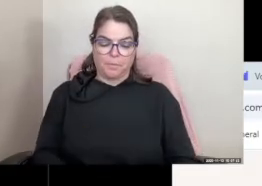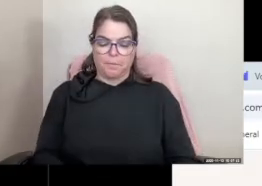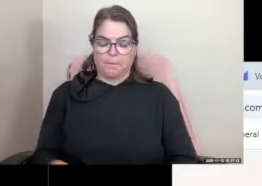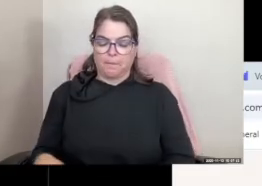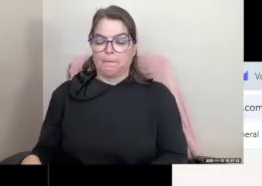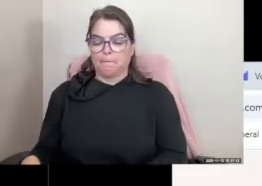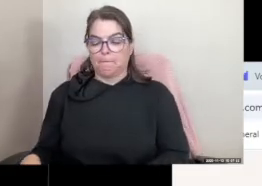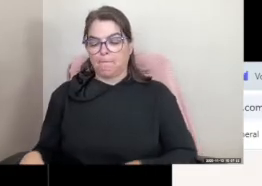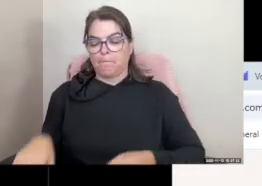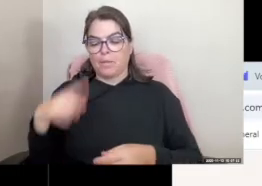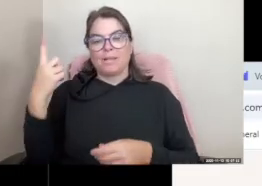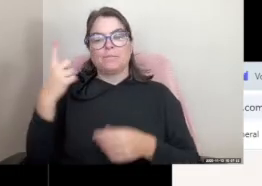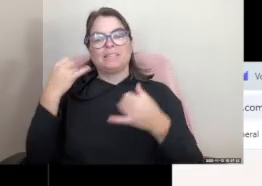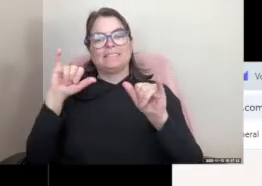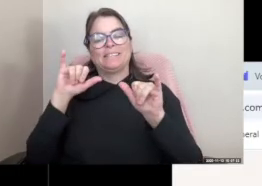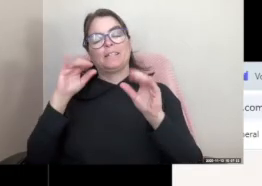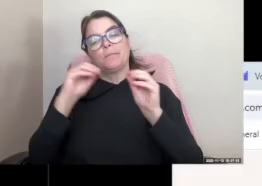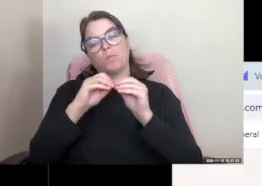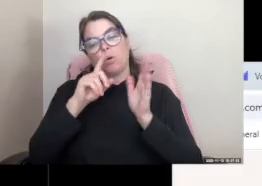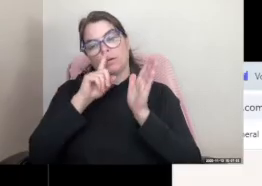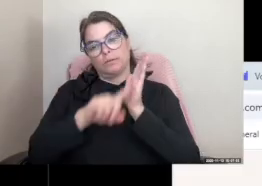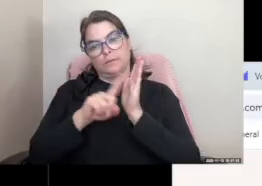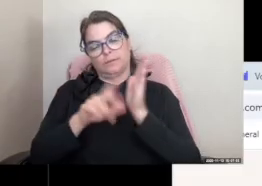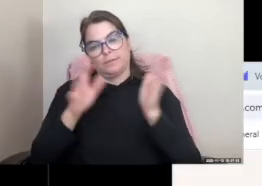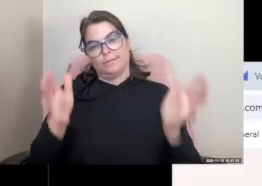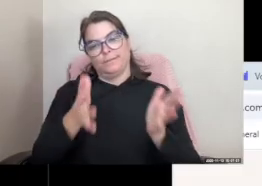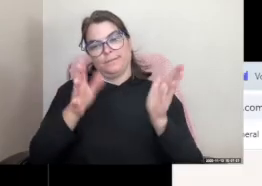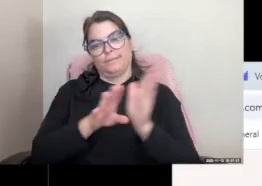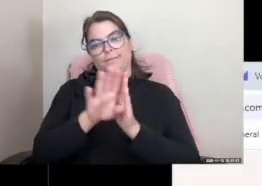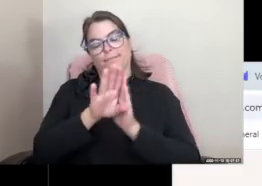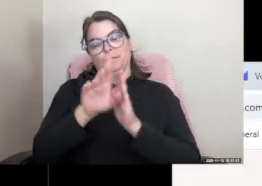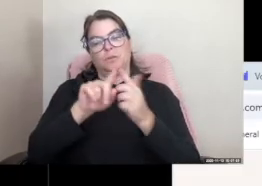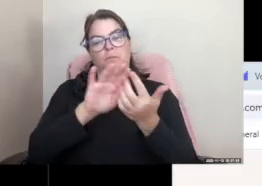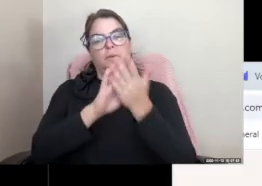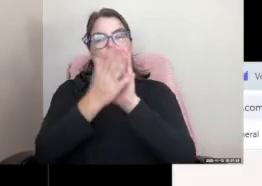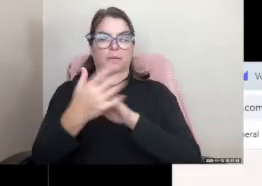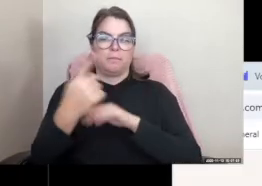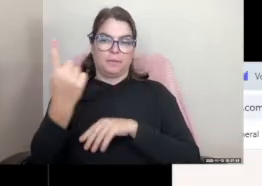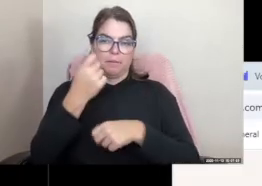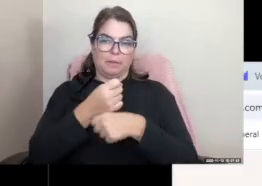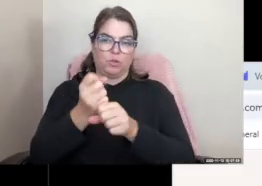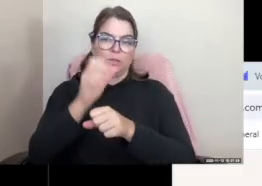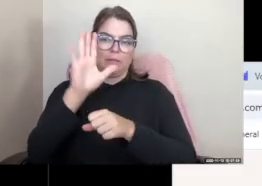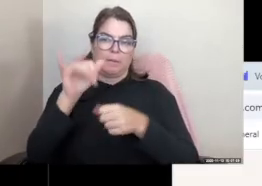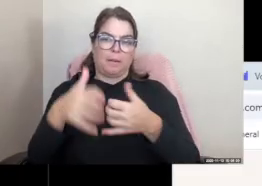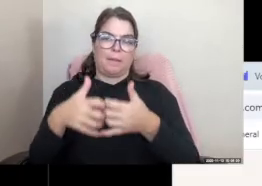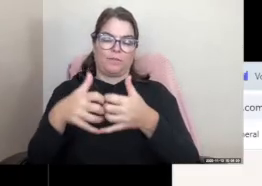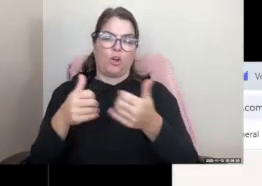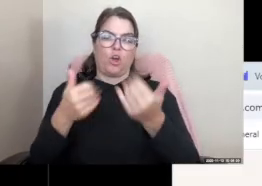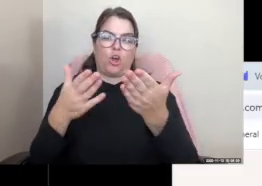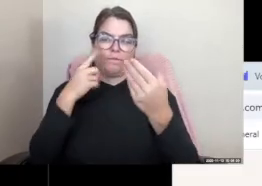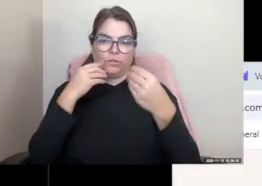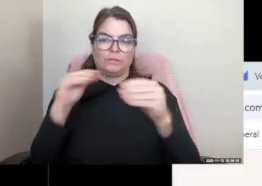those technologies that are not commercially available for sale. So in other words, you can't go to a dealership and buy it. You